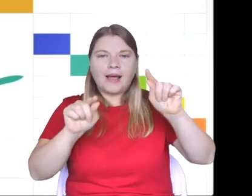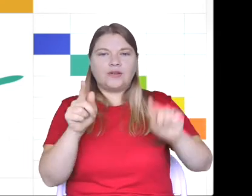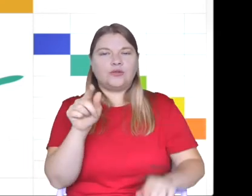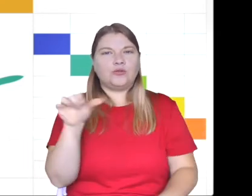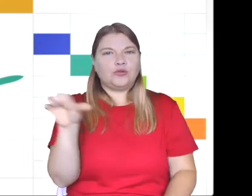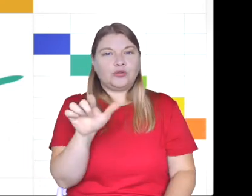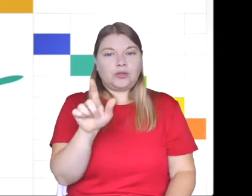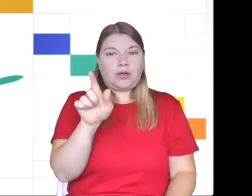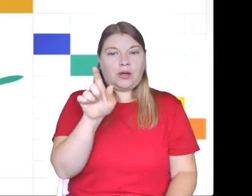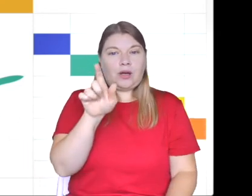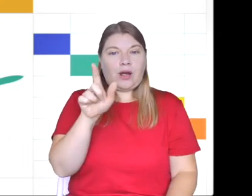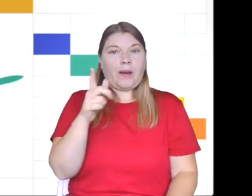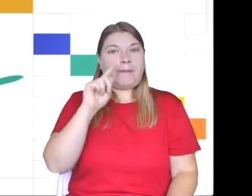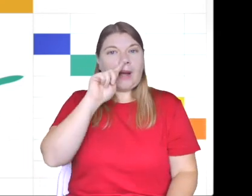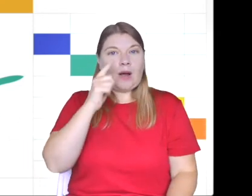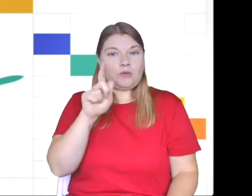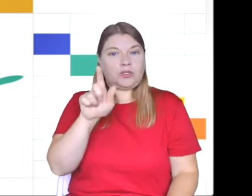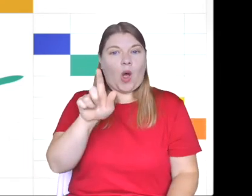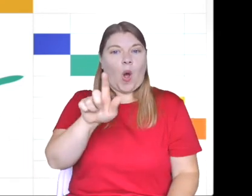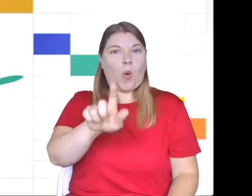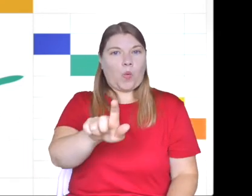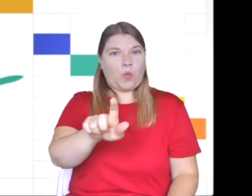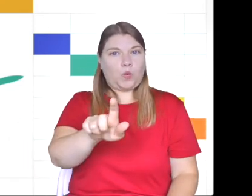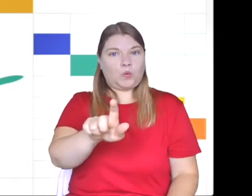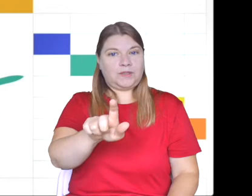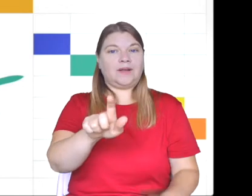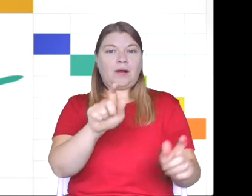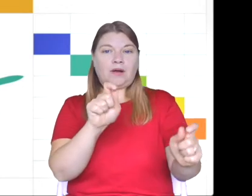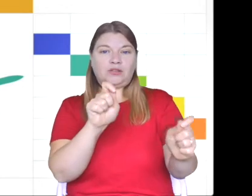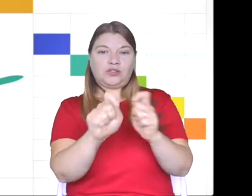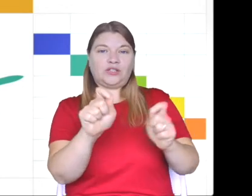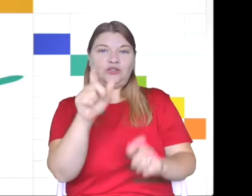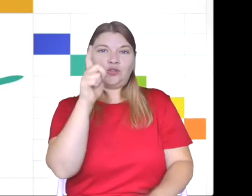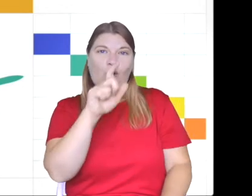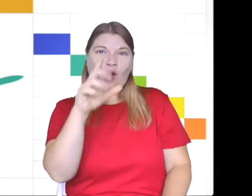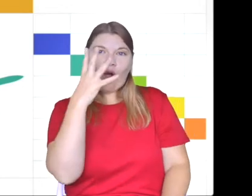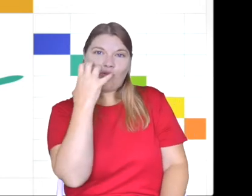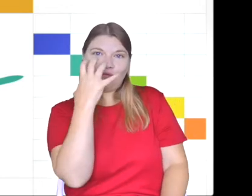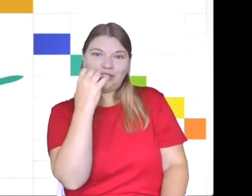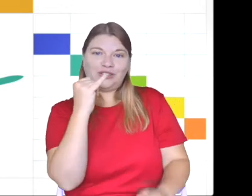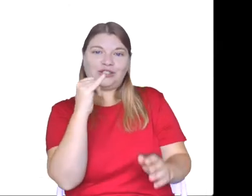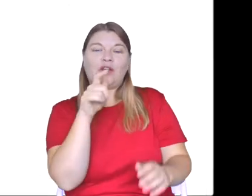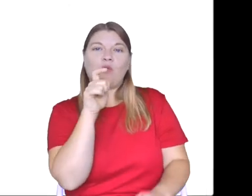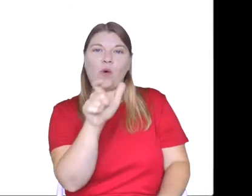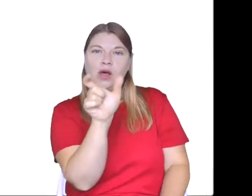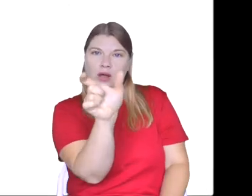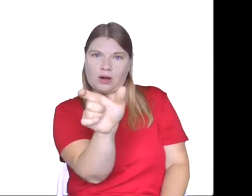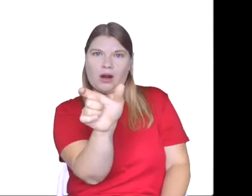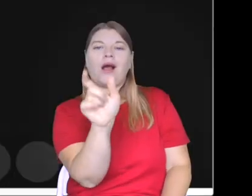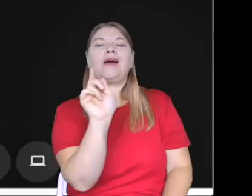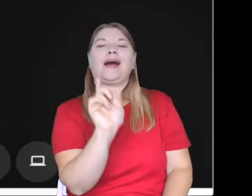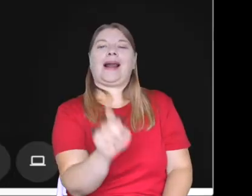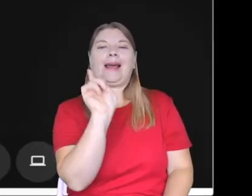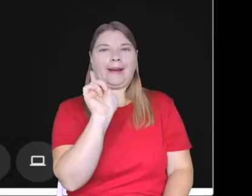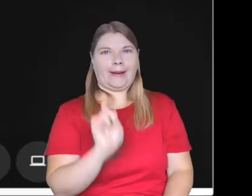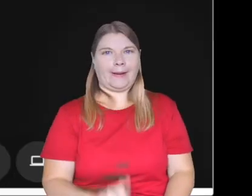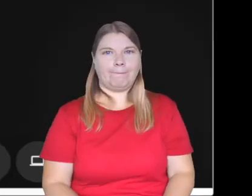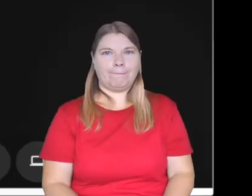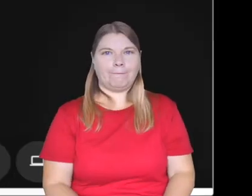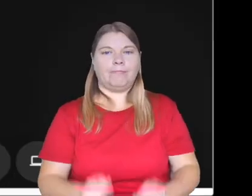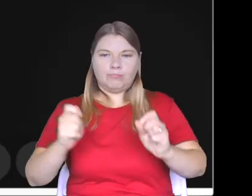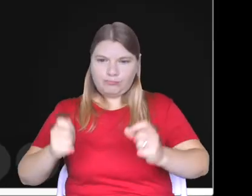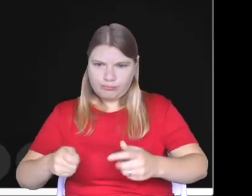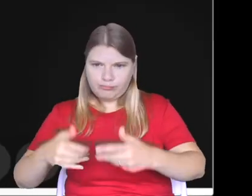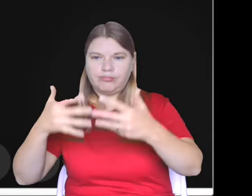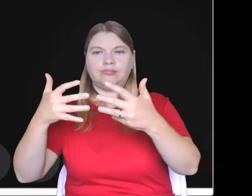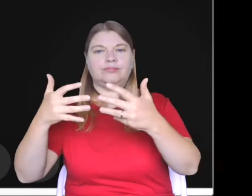see the word spectrogram in white and a circle with an arrow in. Just click on that. When this page